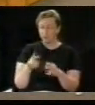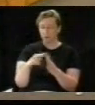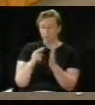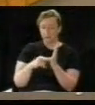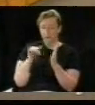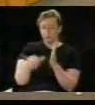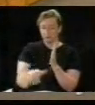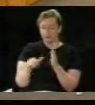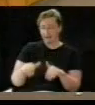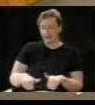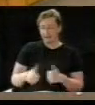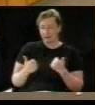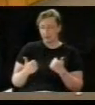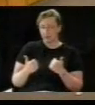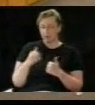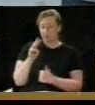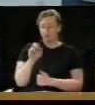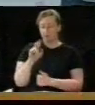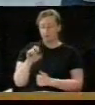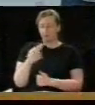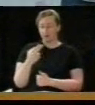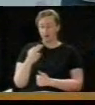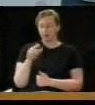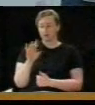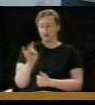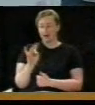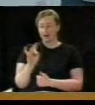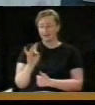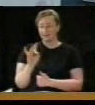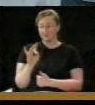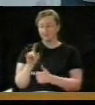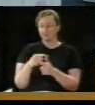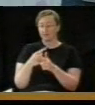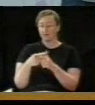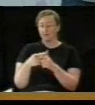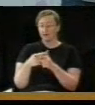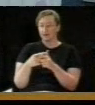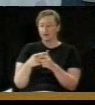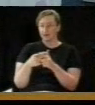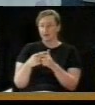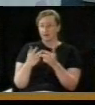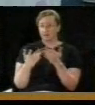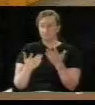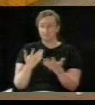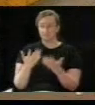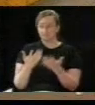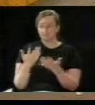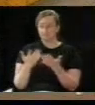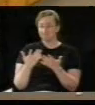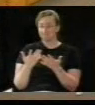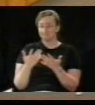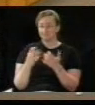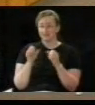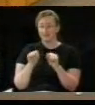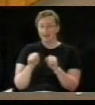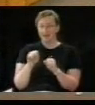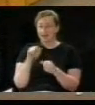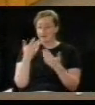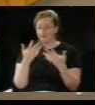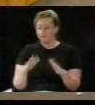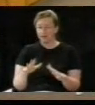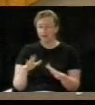at an address, say, March 8th, at what point should he take possession? Or should he already be